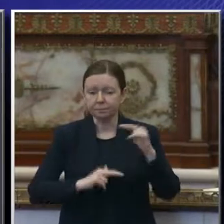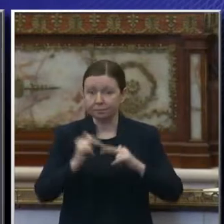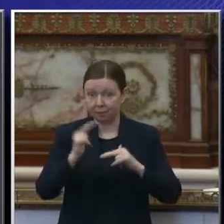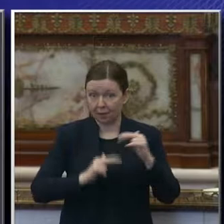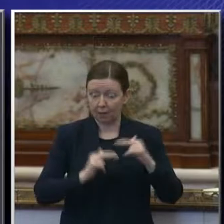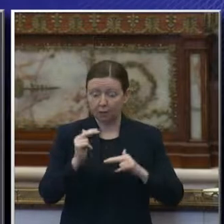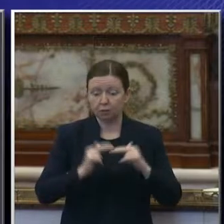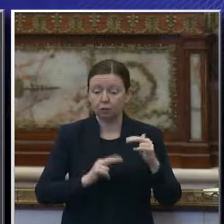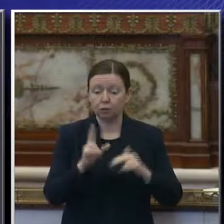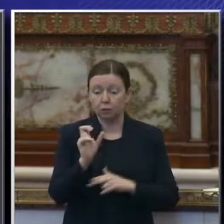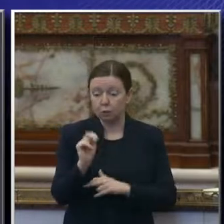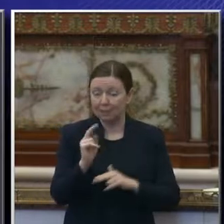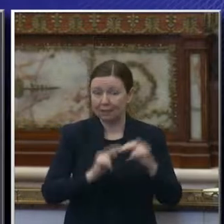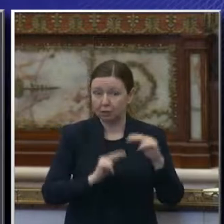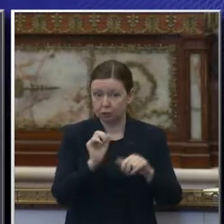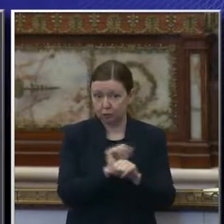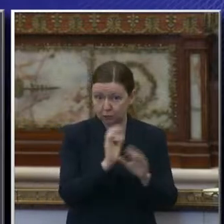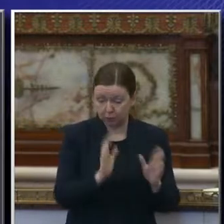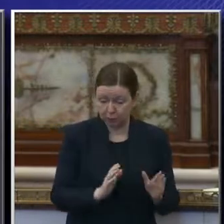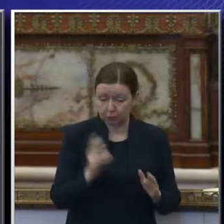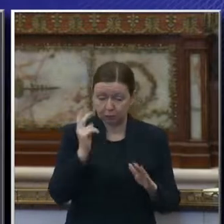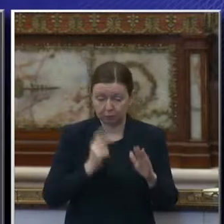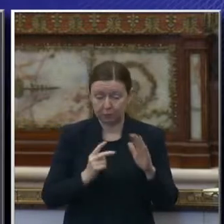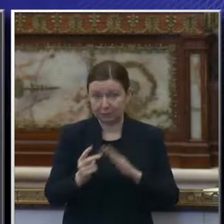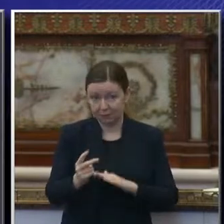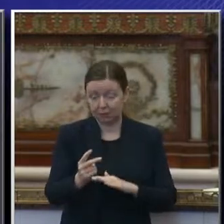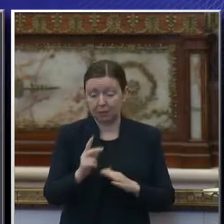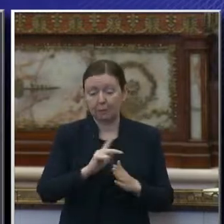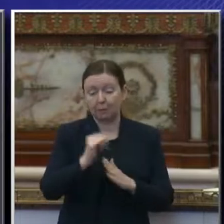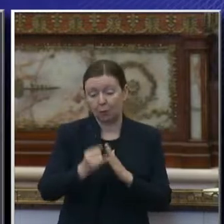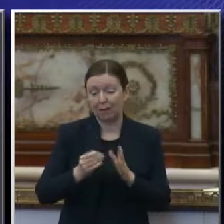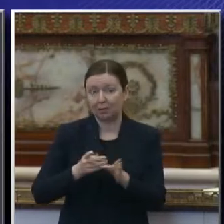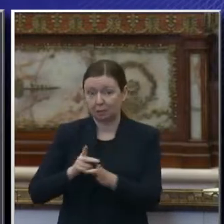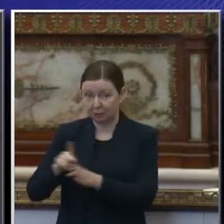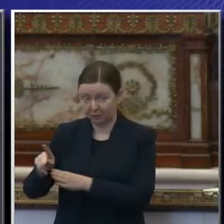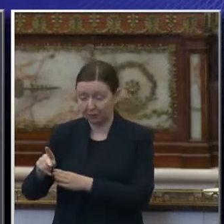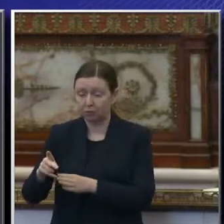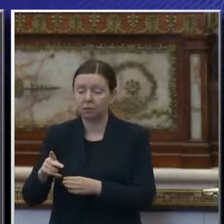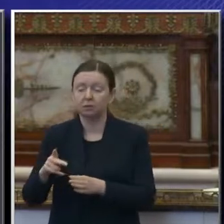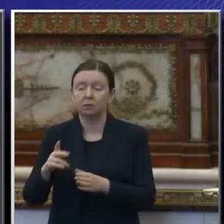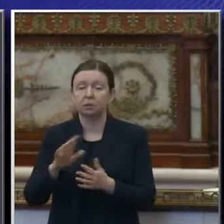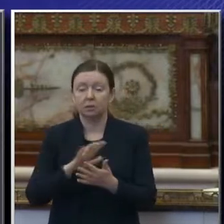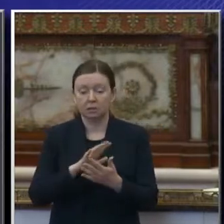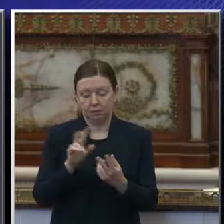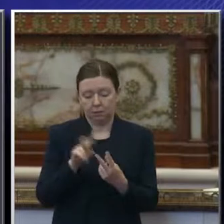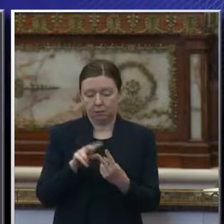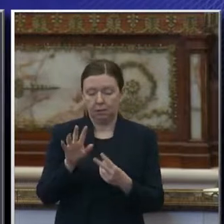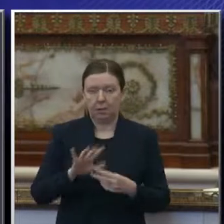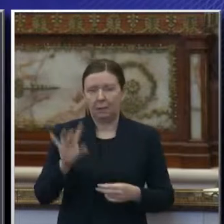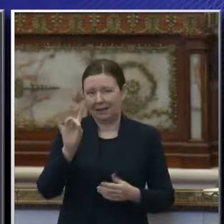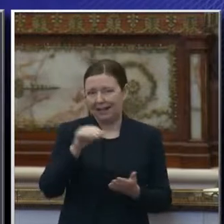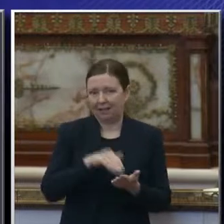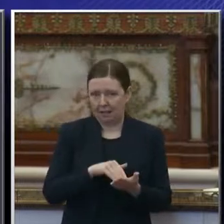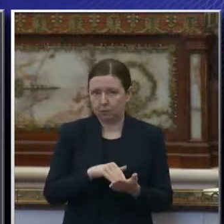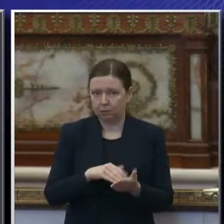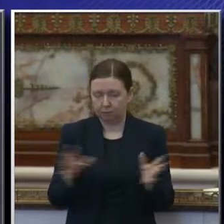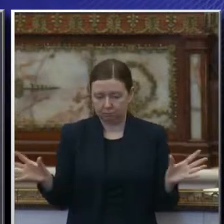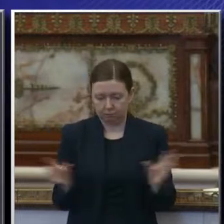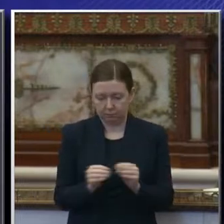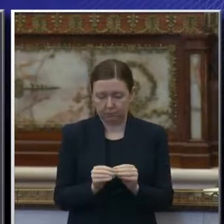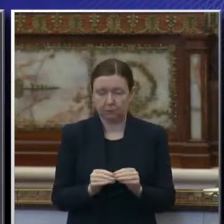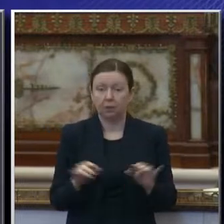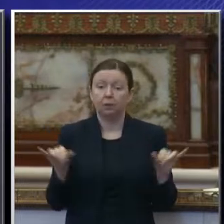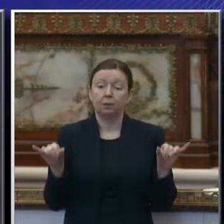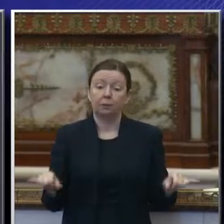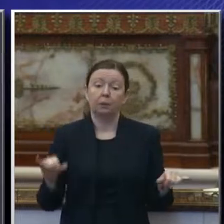union construction workers and projected and project professionals, those projections, that's about 8,000. The